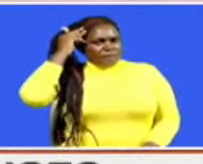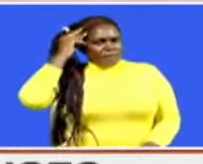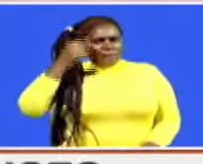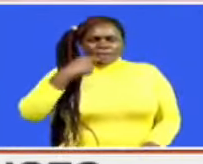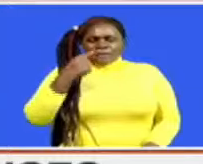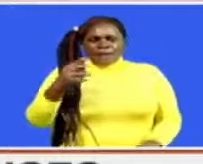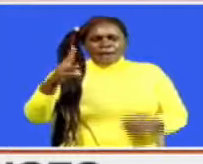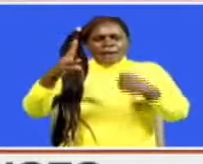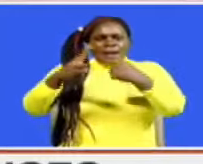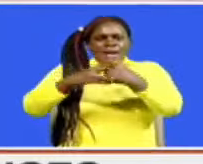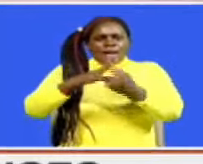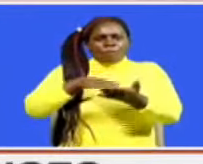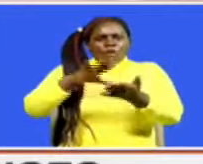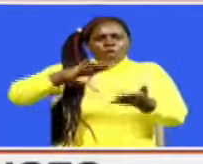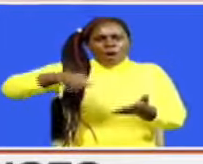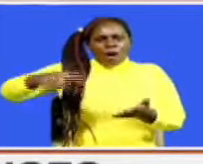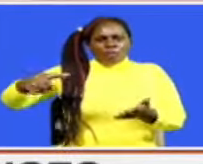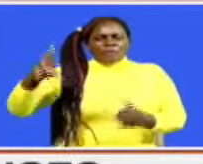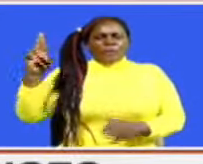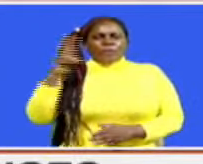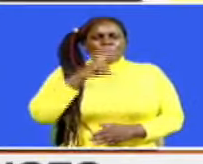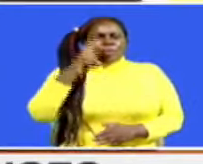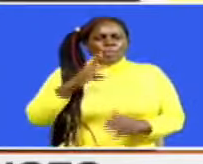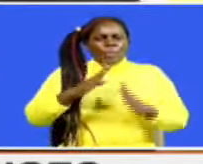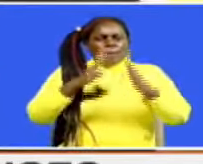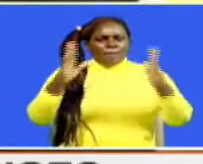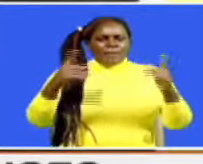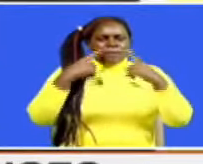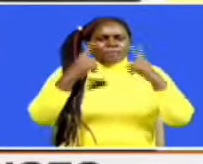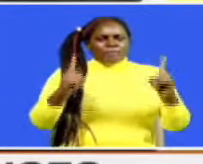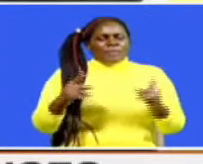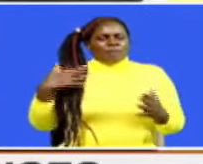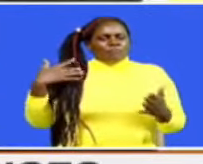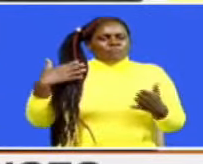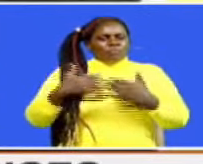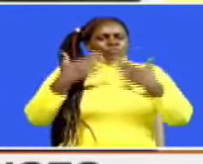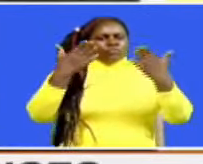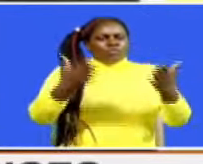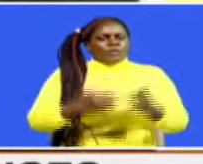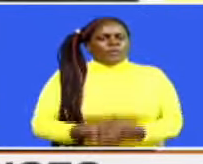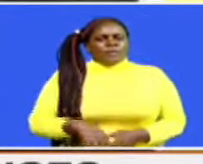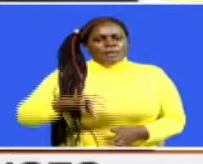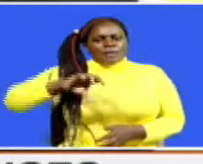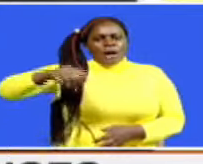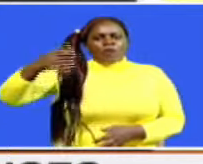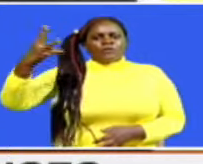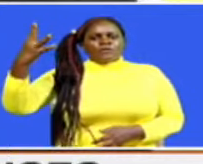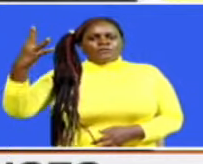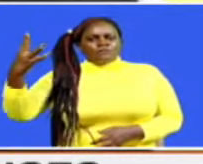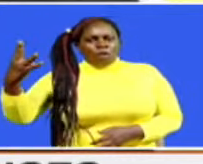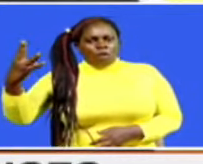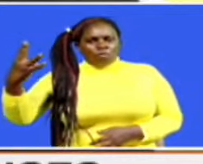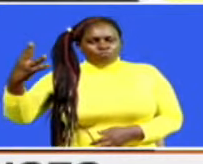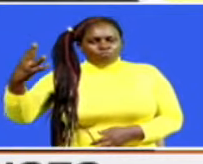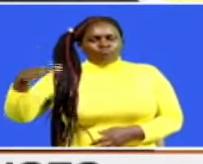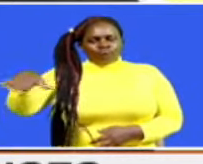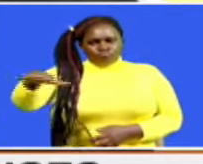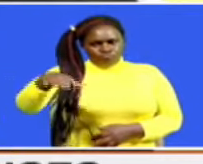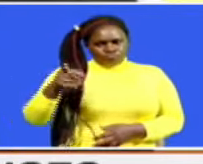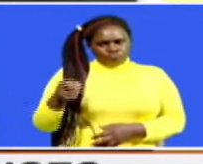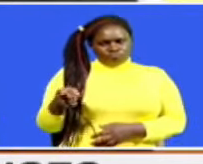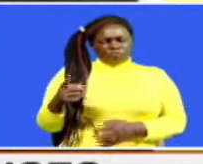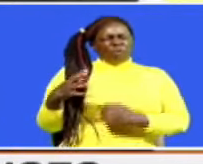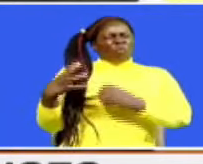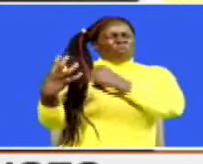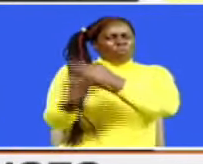adding that 9 more counties are on high alert. As at today, 4 counties have been identified as